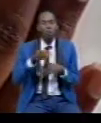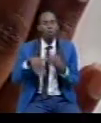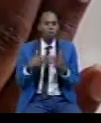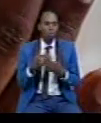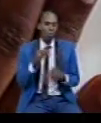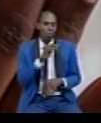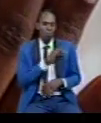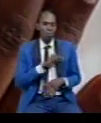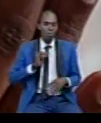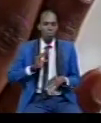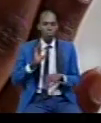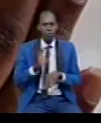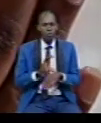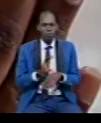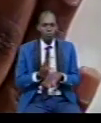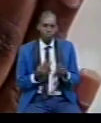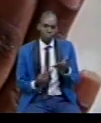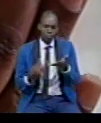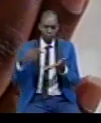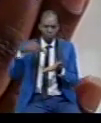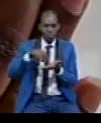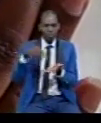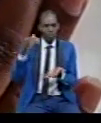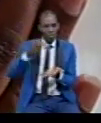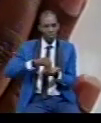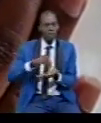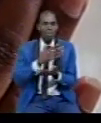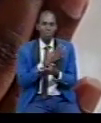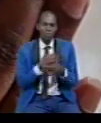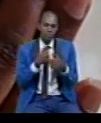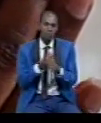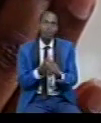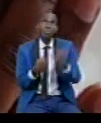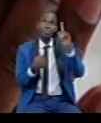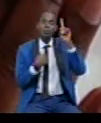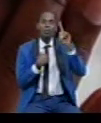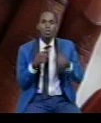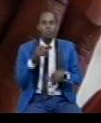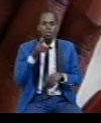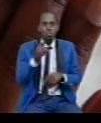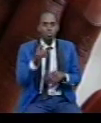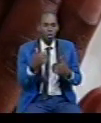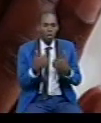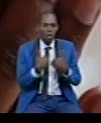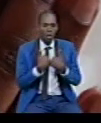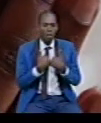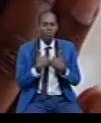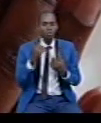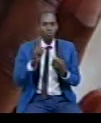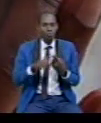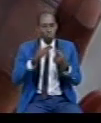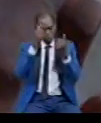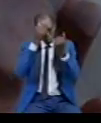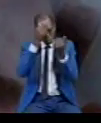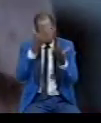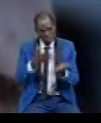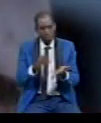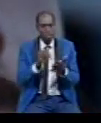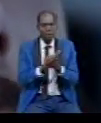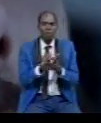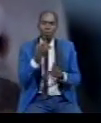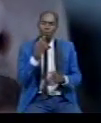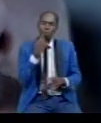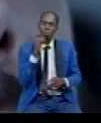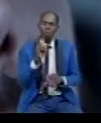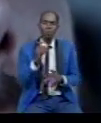get up again, follow me. You have to listen to that message again from Christ, and you need